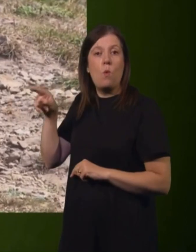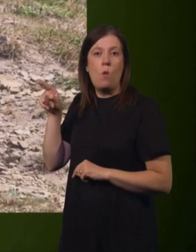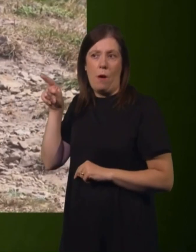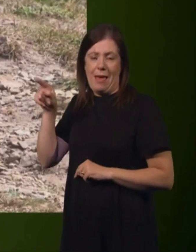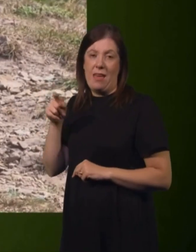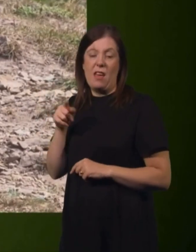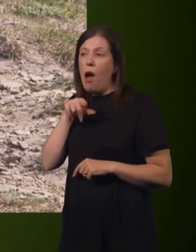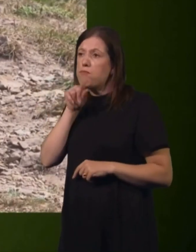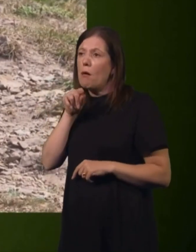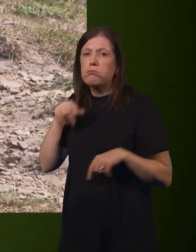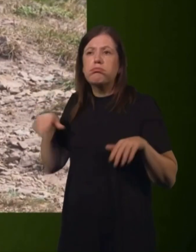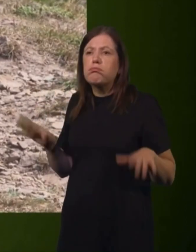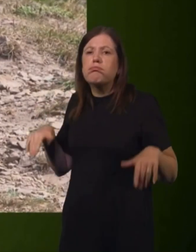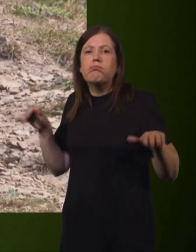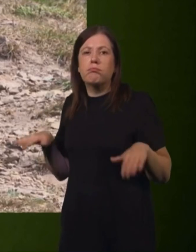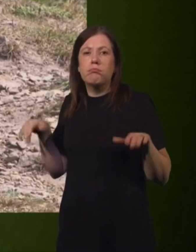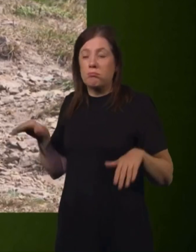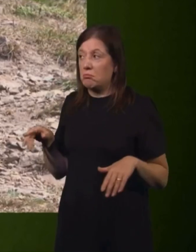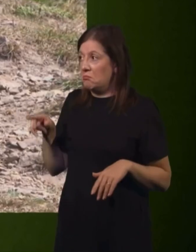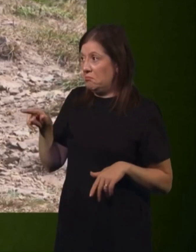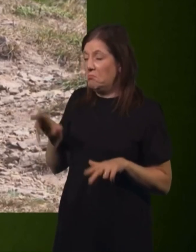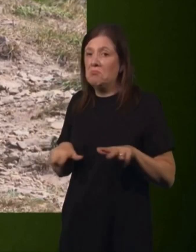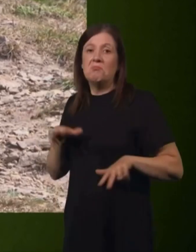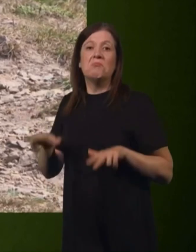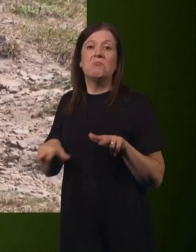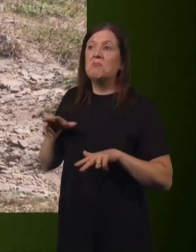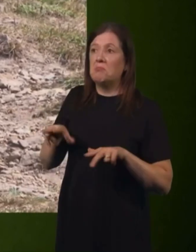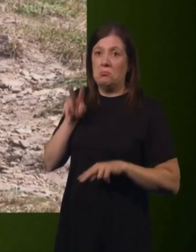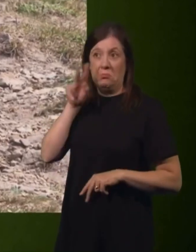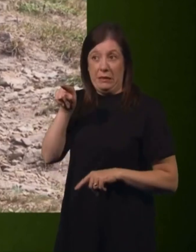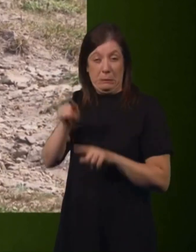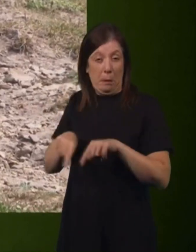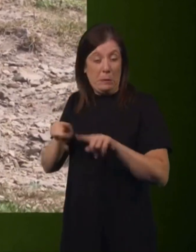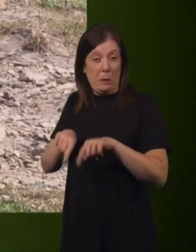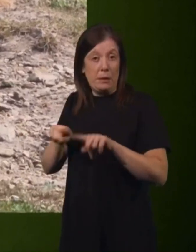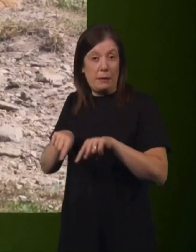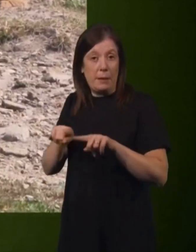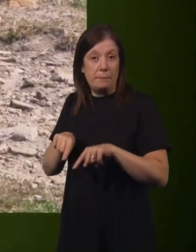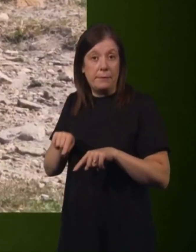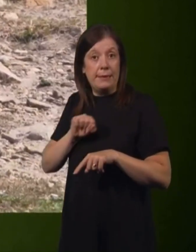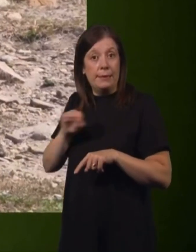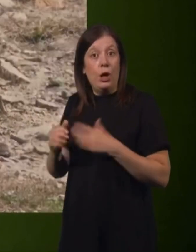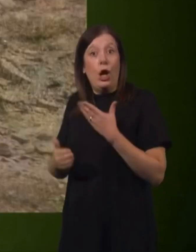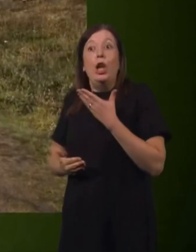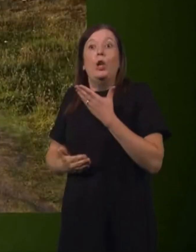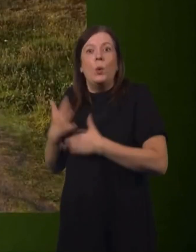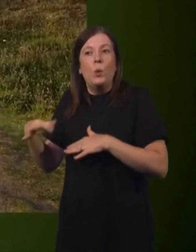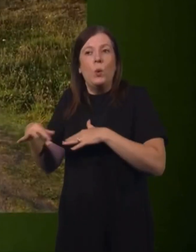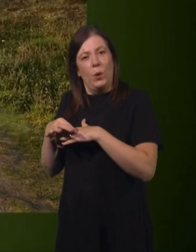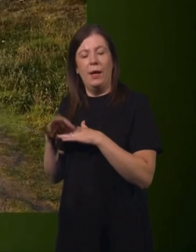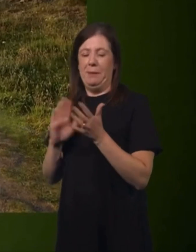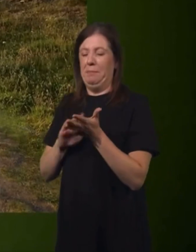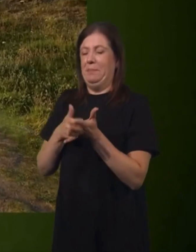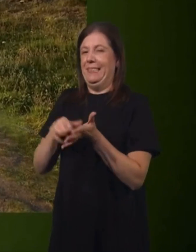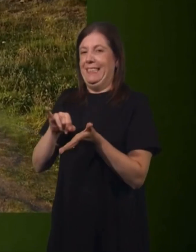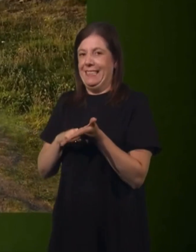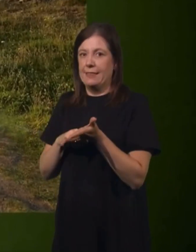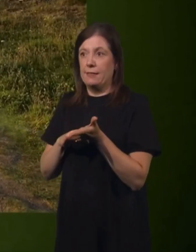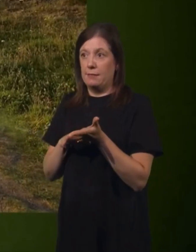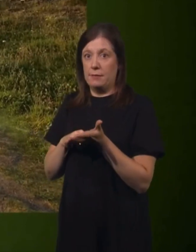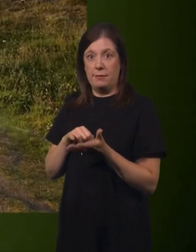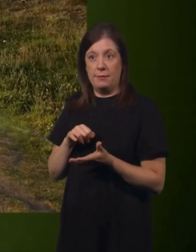bold and he does seem to be out and about quite frequently. And of course, Mrs Mousetrap, the new Mrs Mousetrap, I should say, is